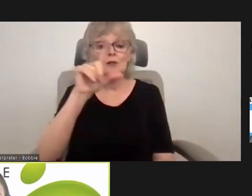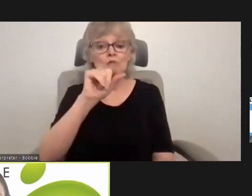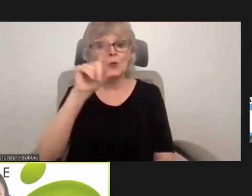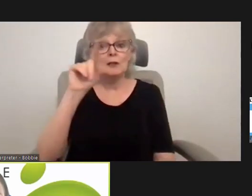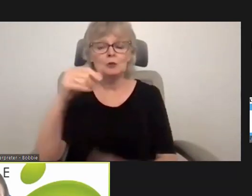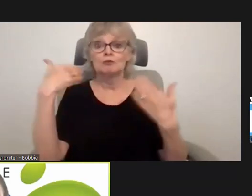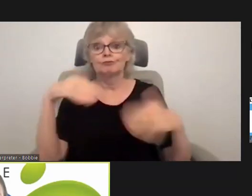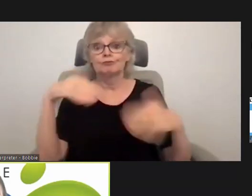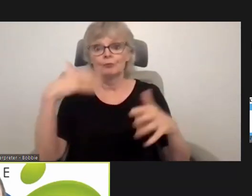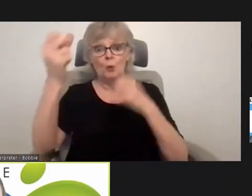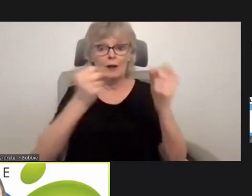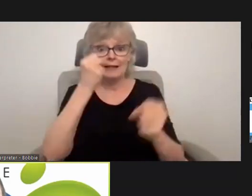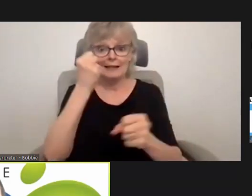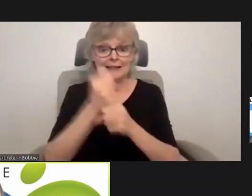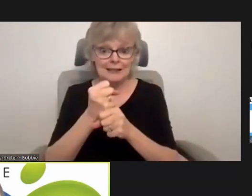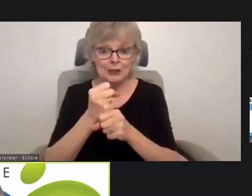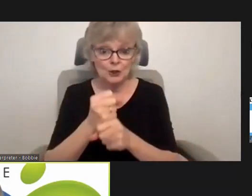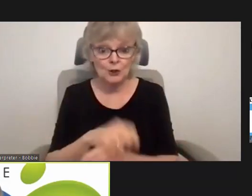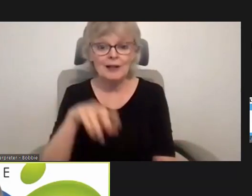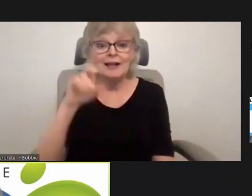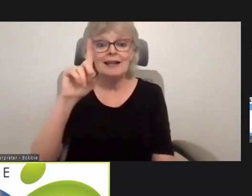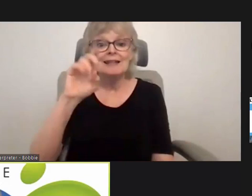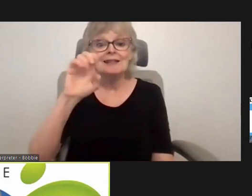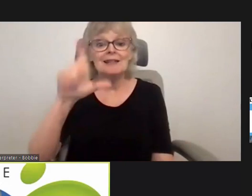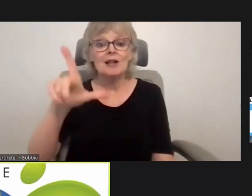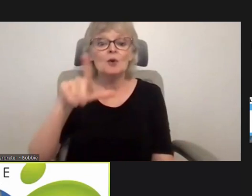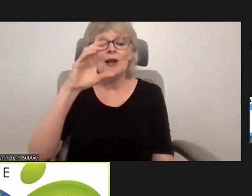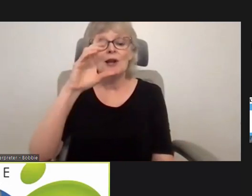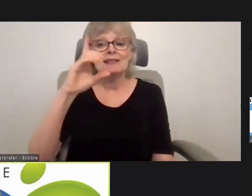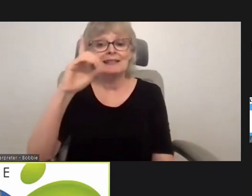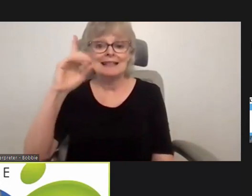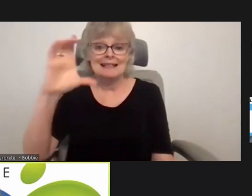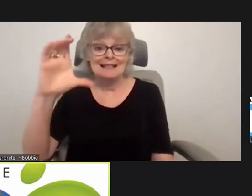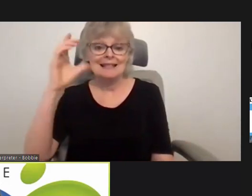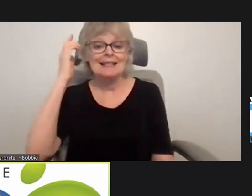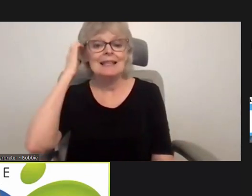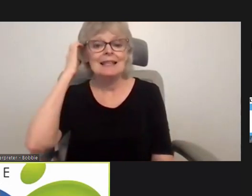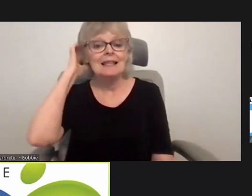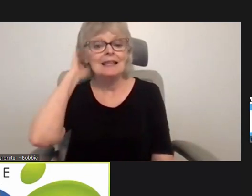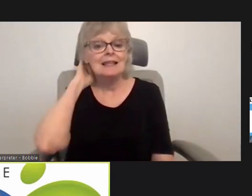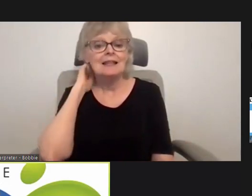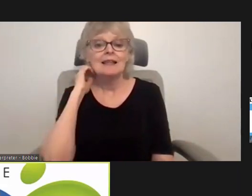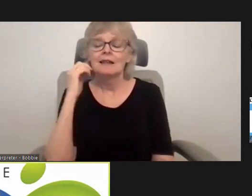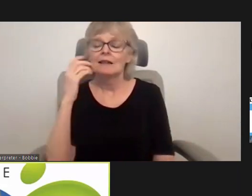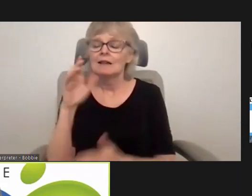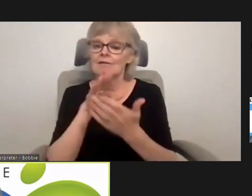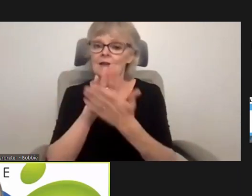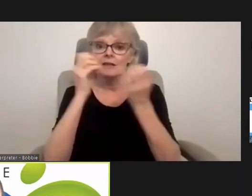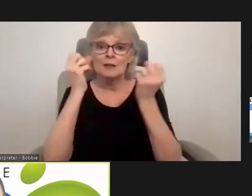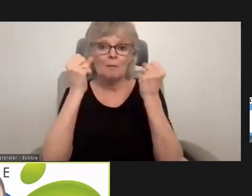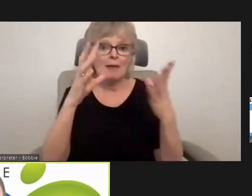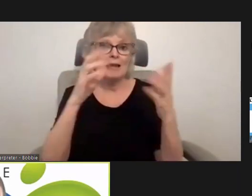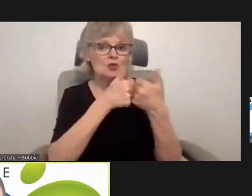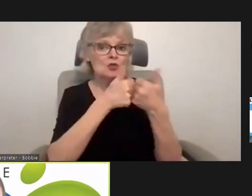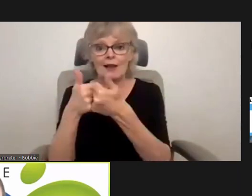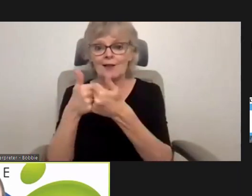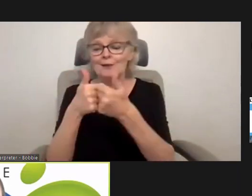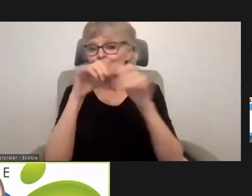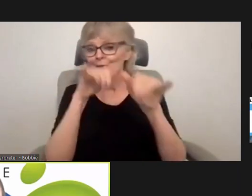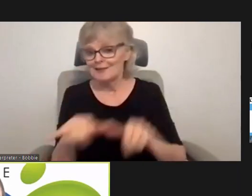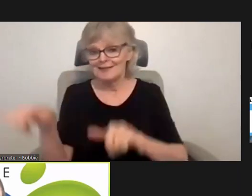year. The Delaware DDC faced a number of challenges, as I know everyone